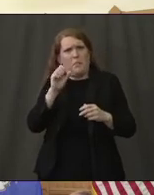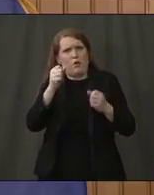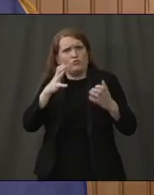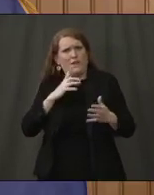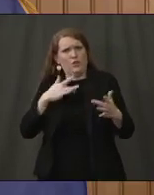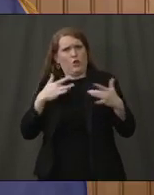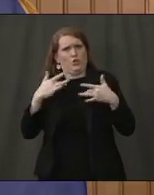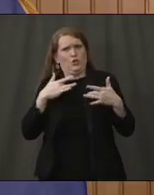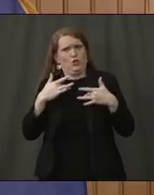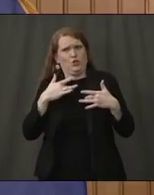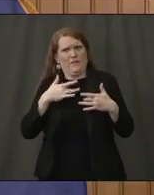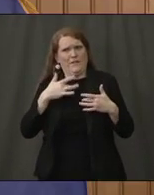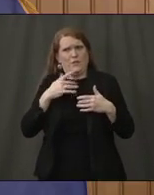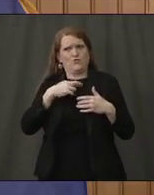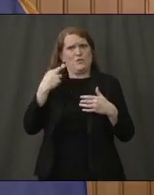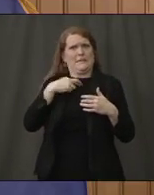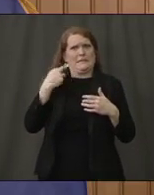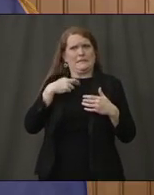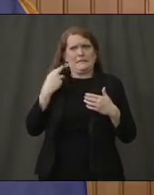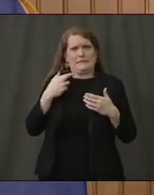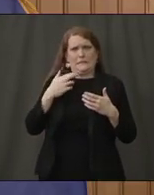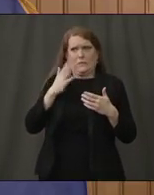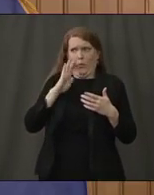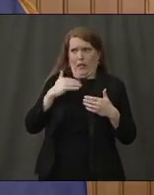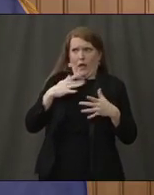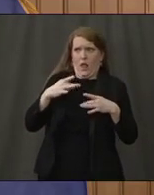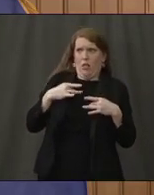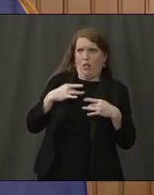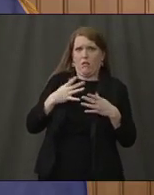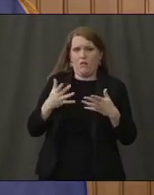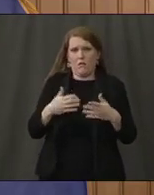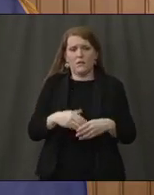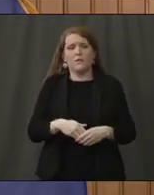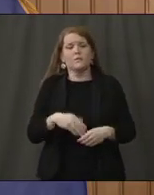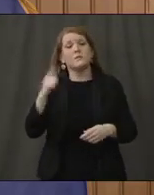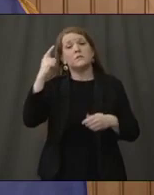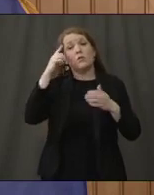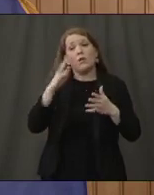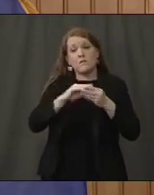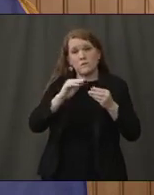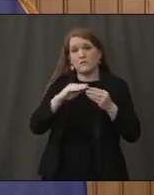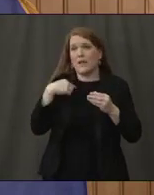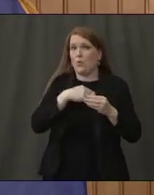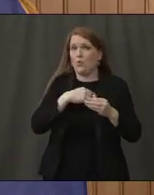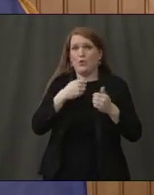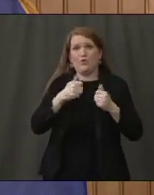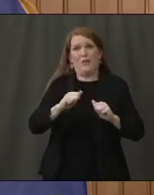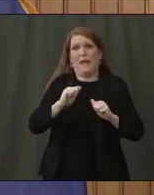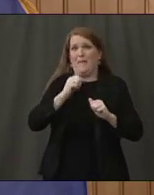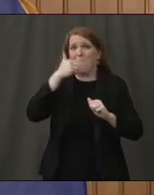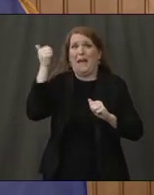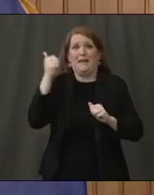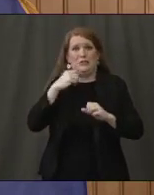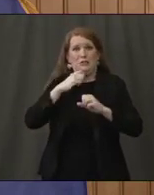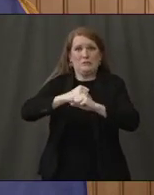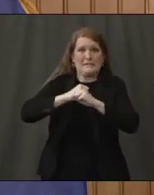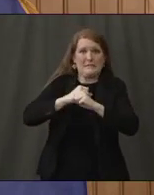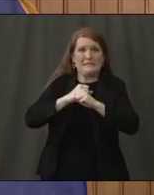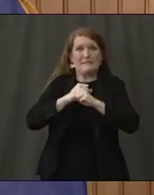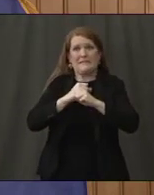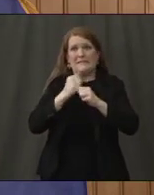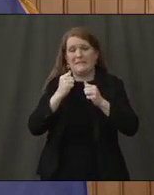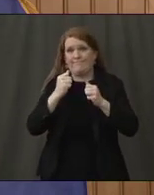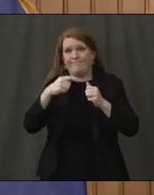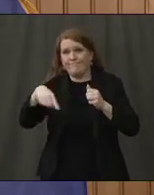We're doing everything we can to protect the bus drivers. We're trying to get them the equipment they need, at least a cloth mask. We're trying